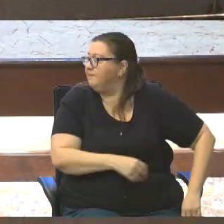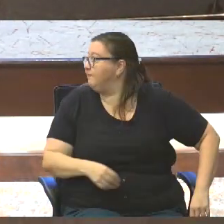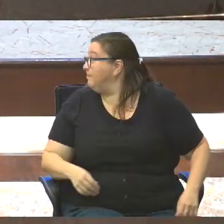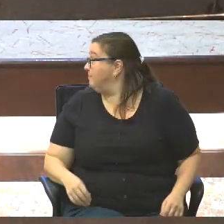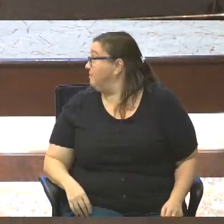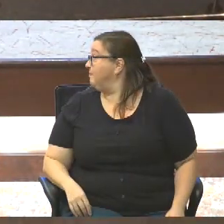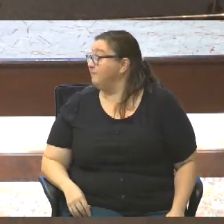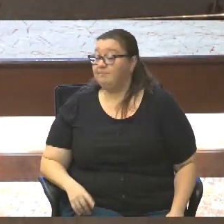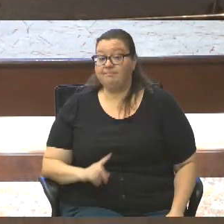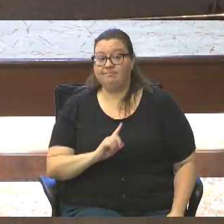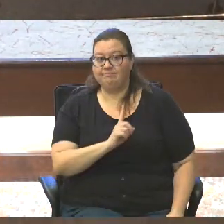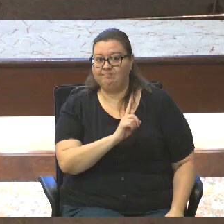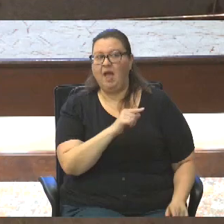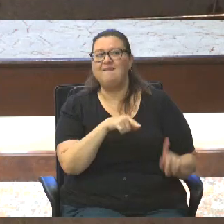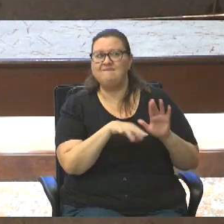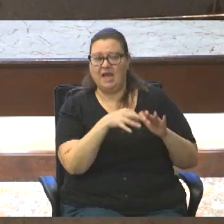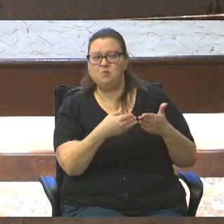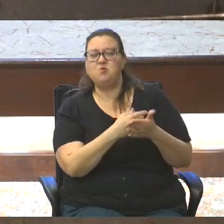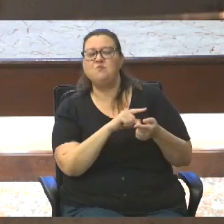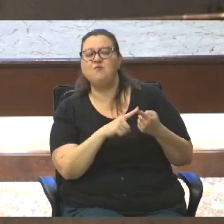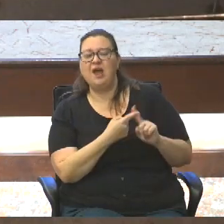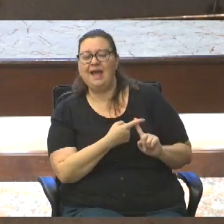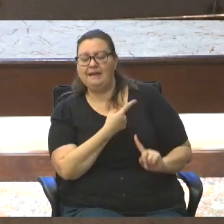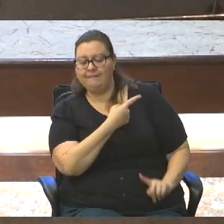Oh, Josh just found a new friend.